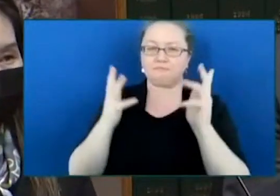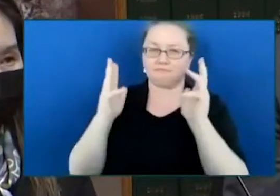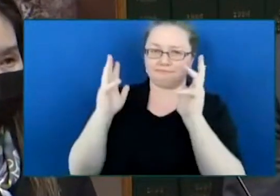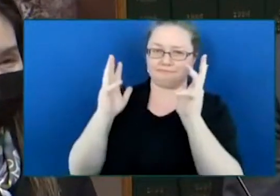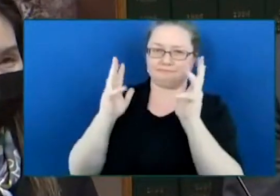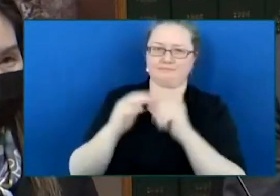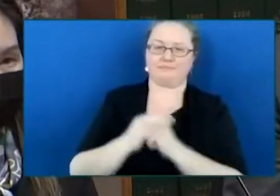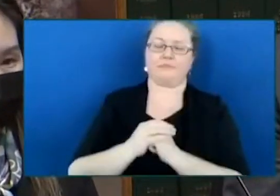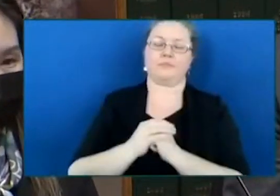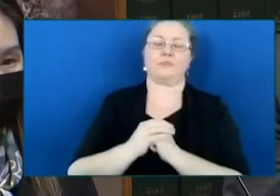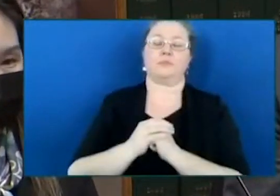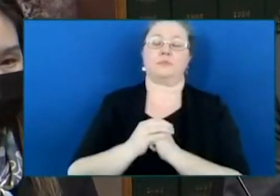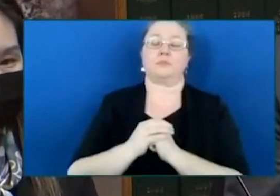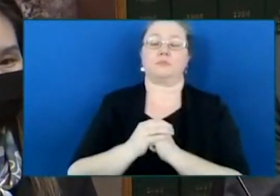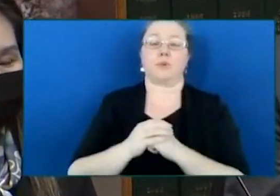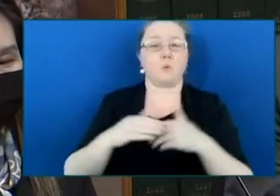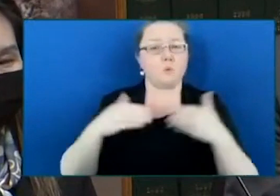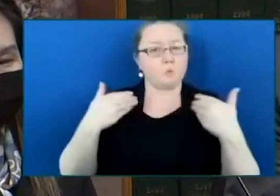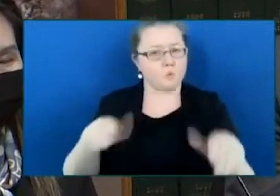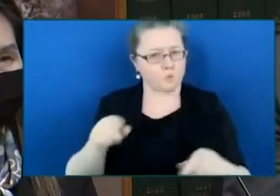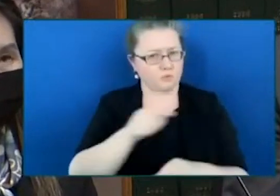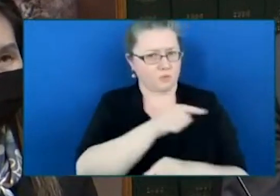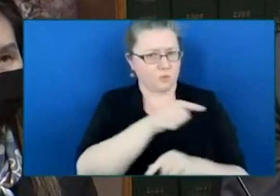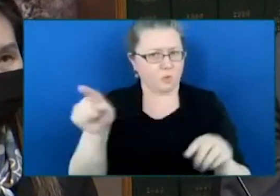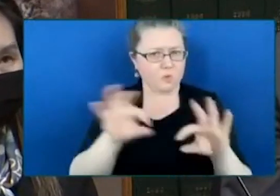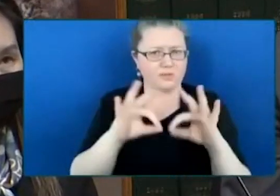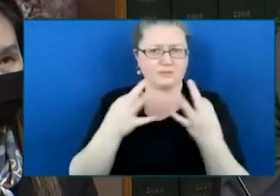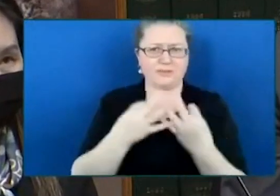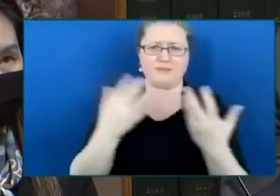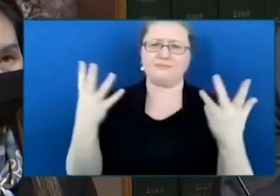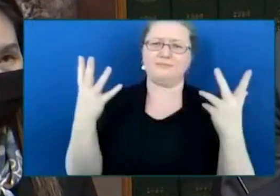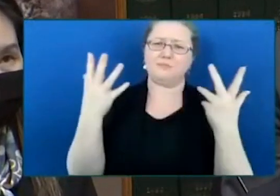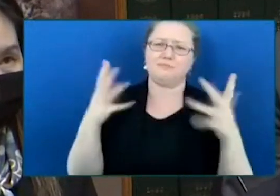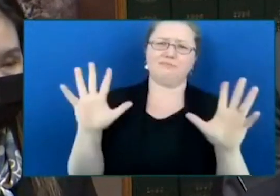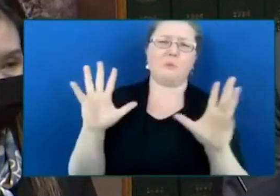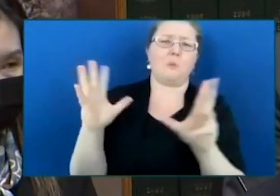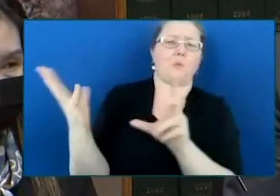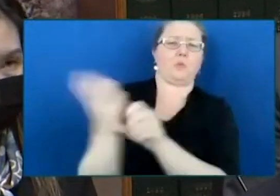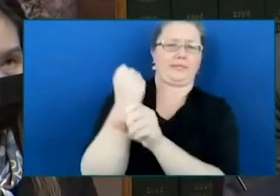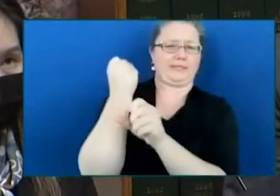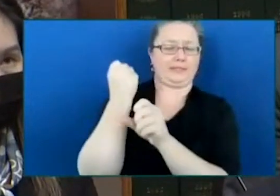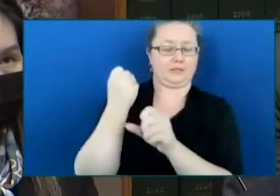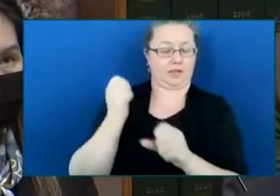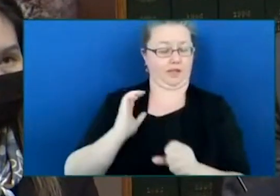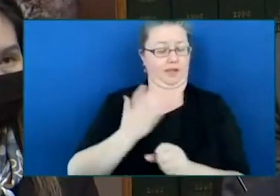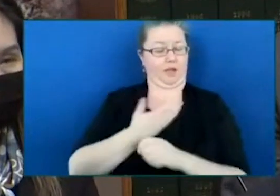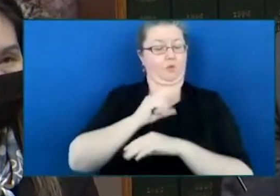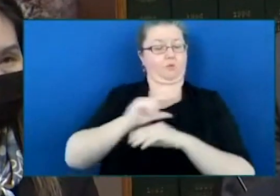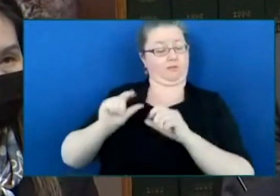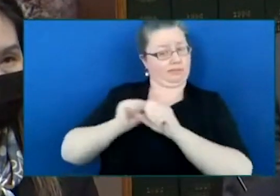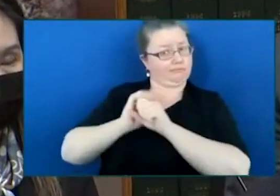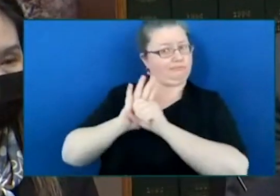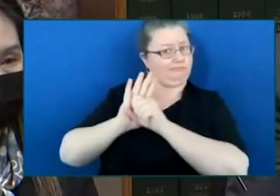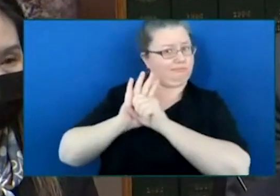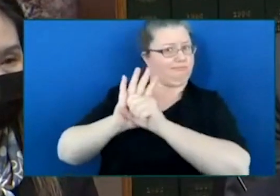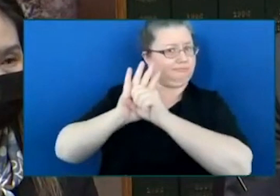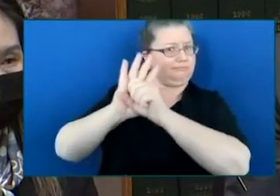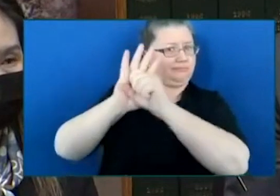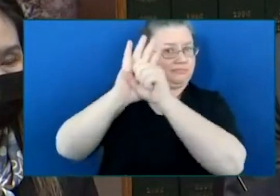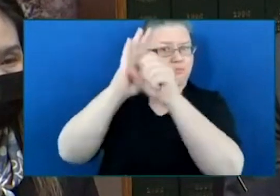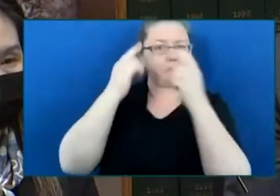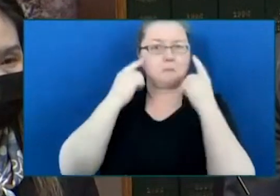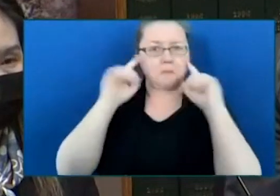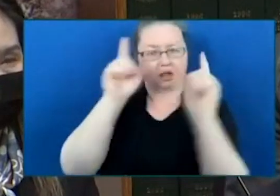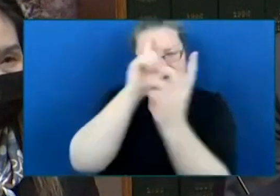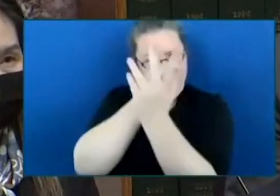Mr. Speaker, this is a huge win for families and one that our government has pushed for since day one. Budget 2022 takes another big step